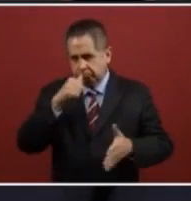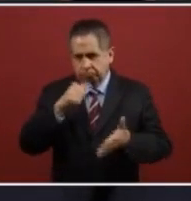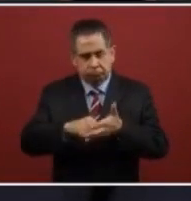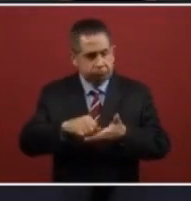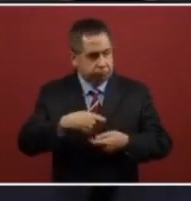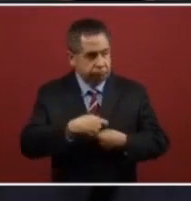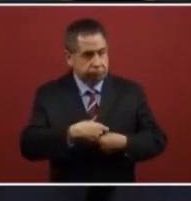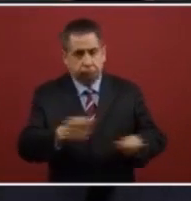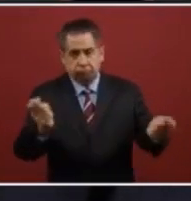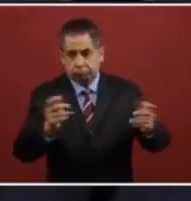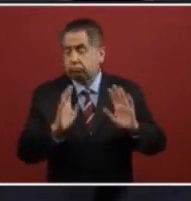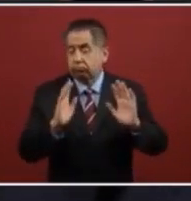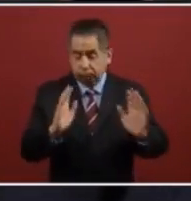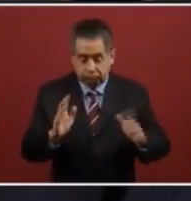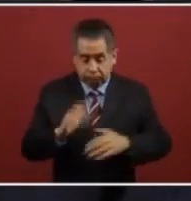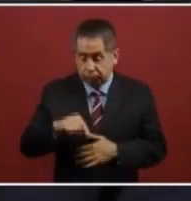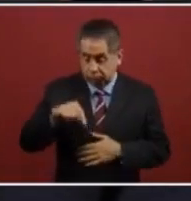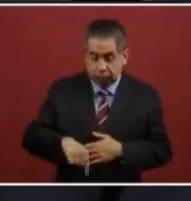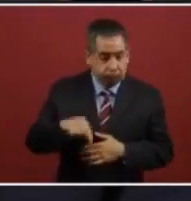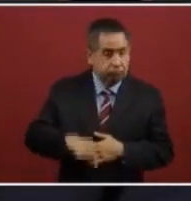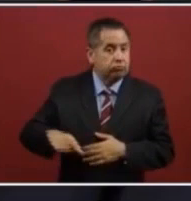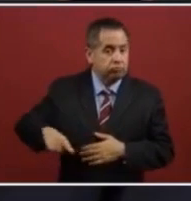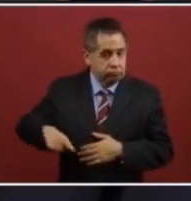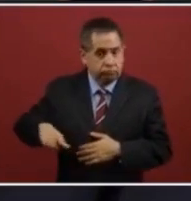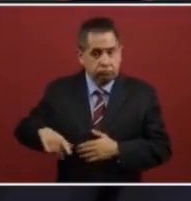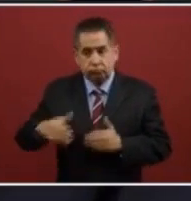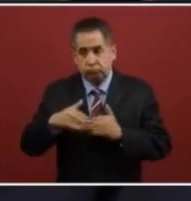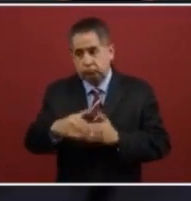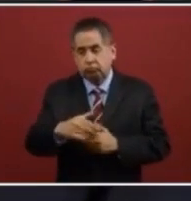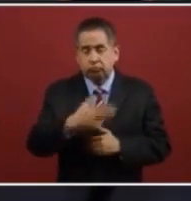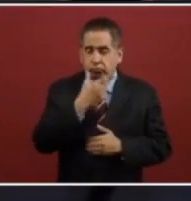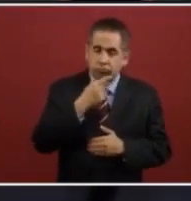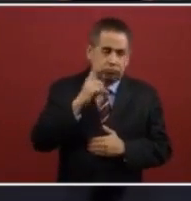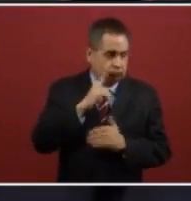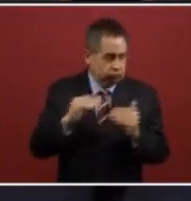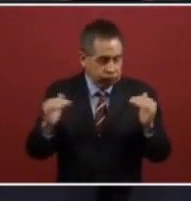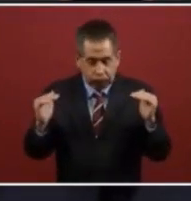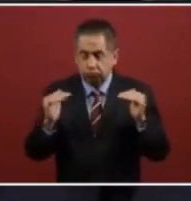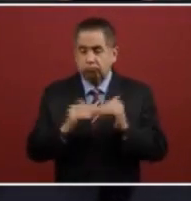Ya en este gobierno nuevo, in this de government, mujeres, de hombres